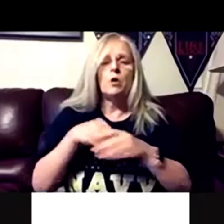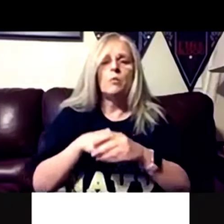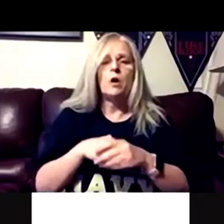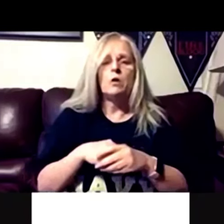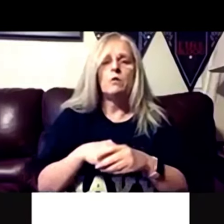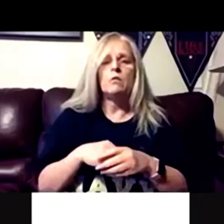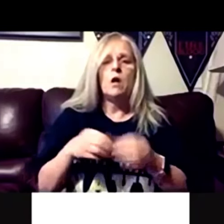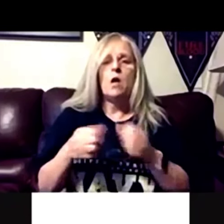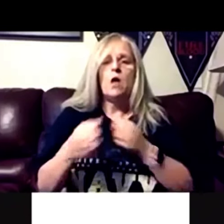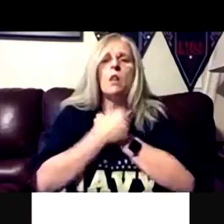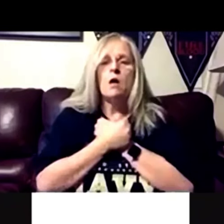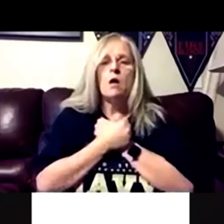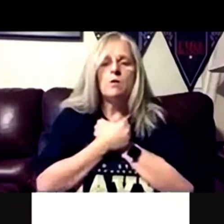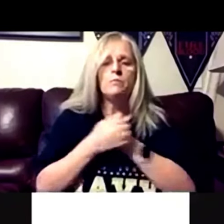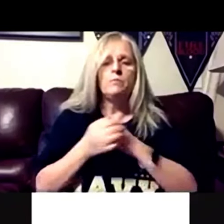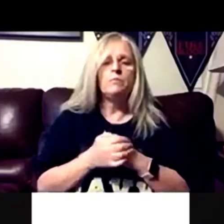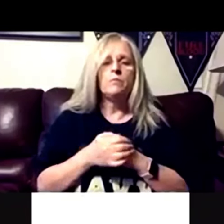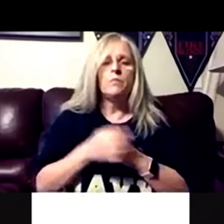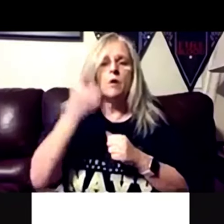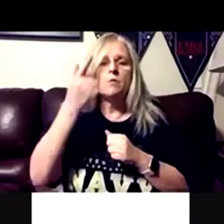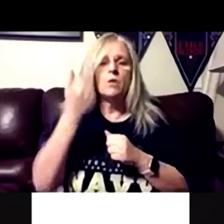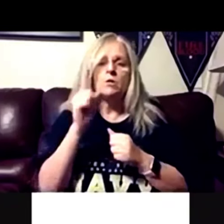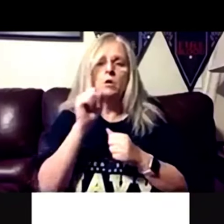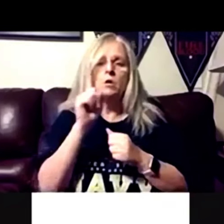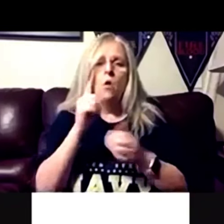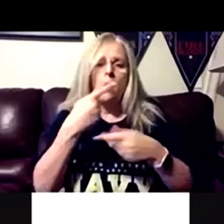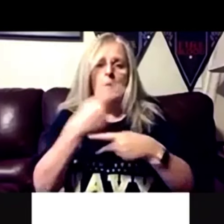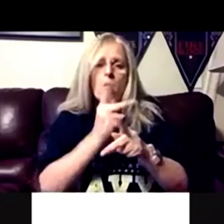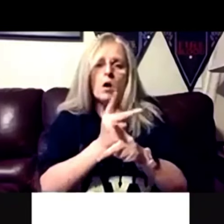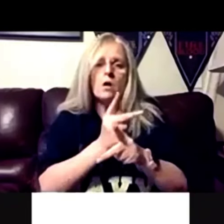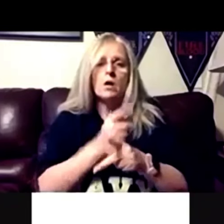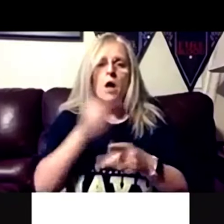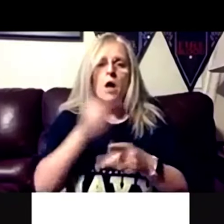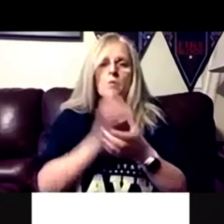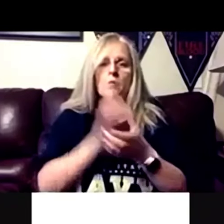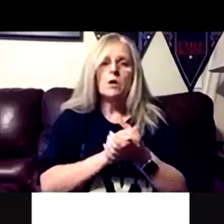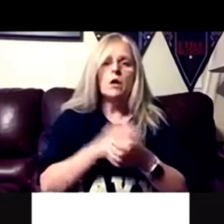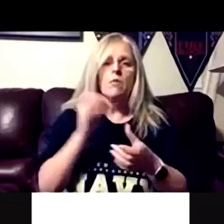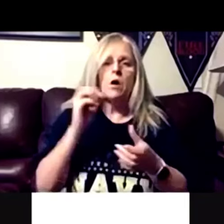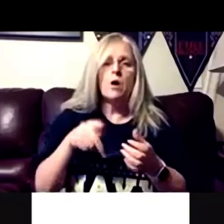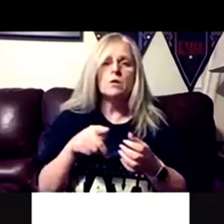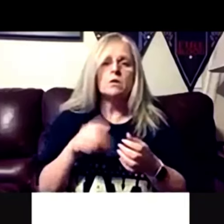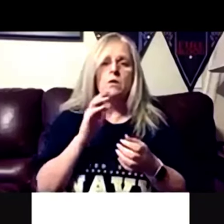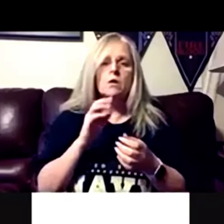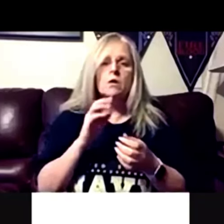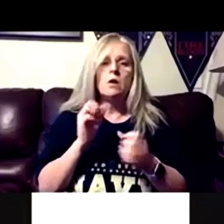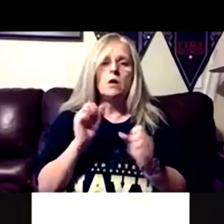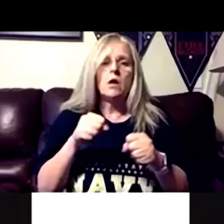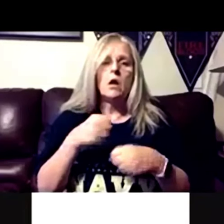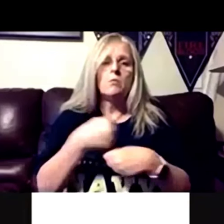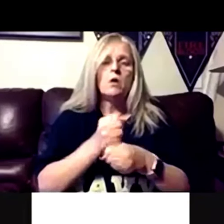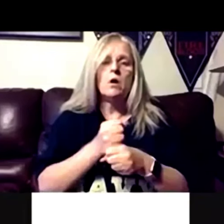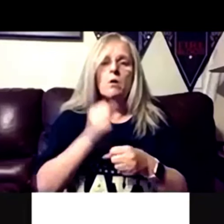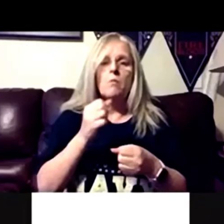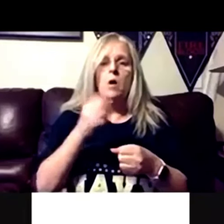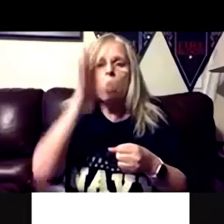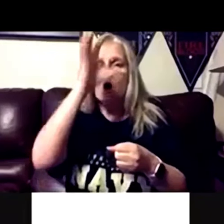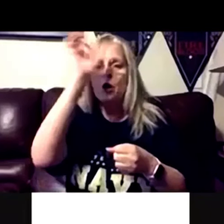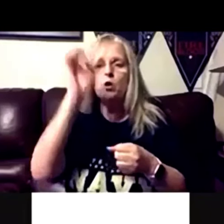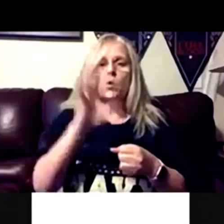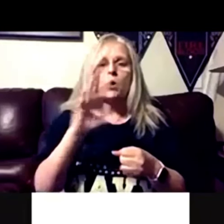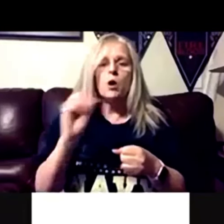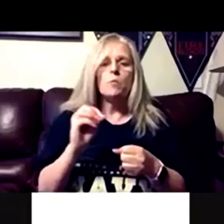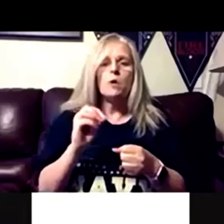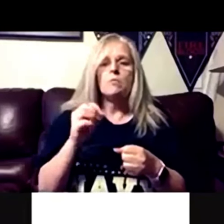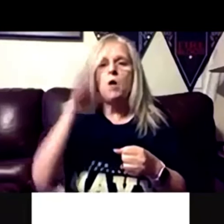it. Because of this one product, I believe ONPASSIVE could become a unicorn company in 1 year. And a unicorn